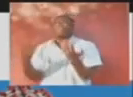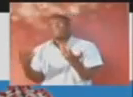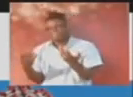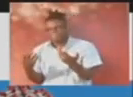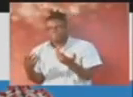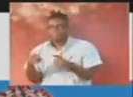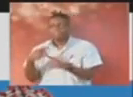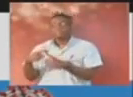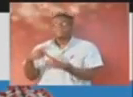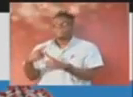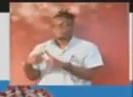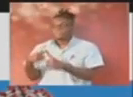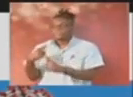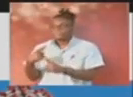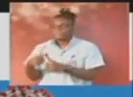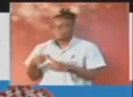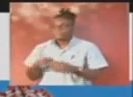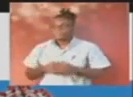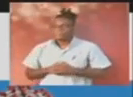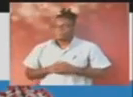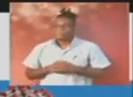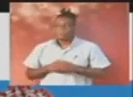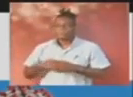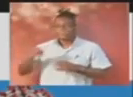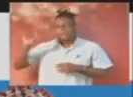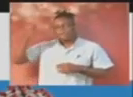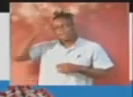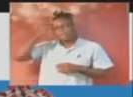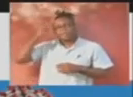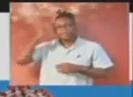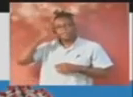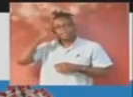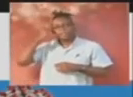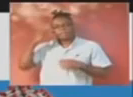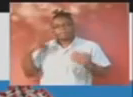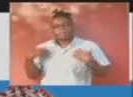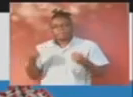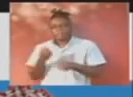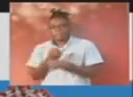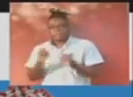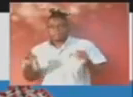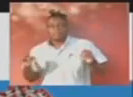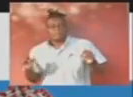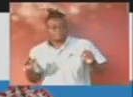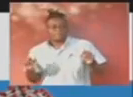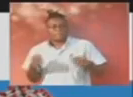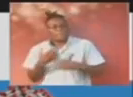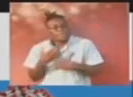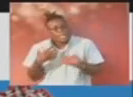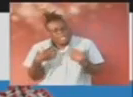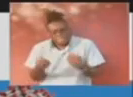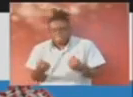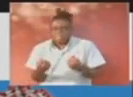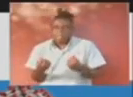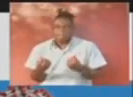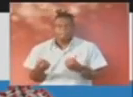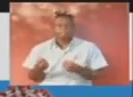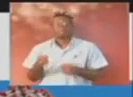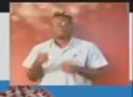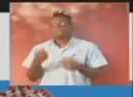Tobago continues to keep the health and safety of our citizens in the forefront. However, despite our best efforts, the number